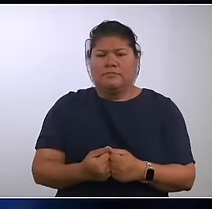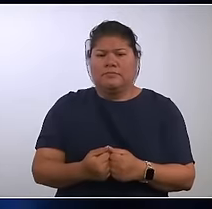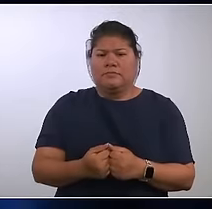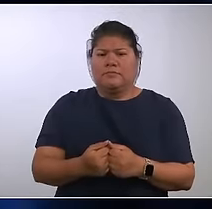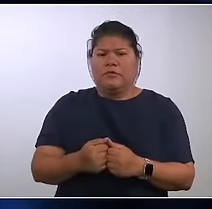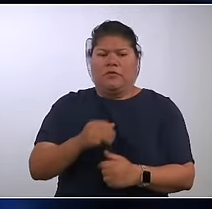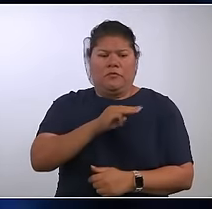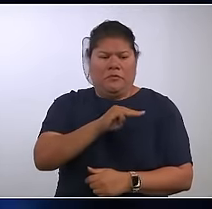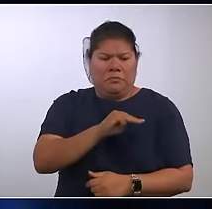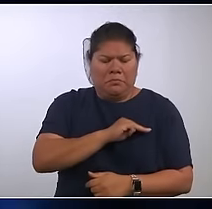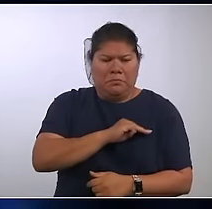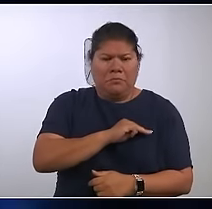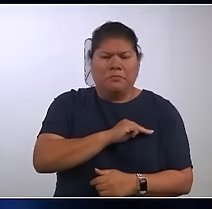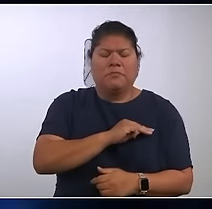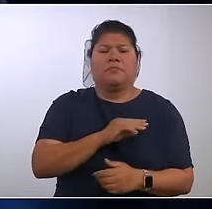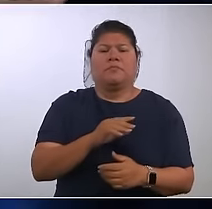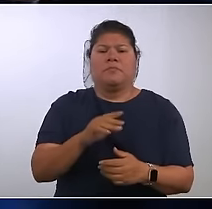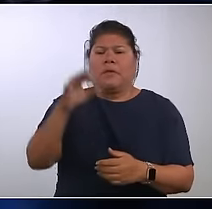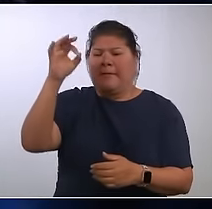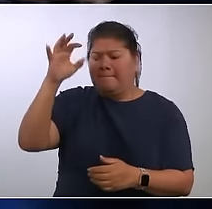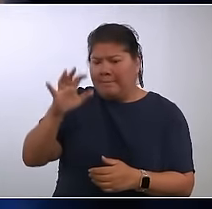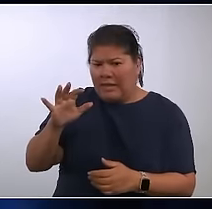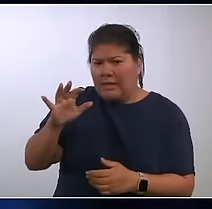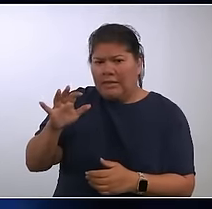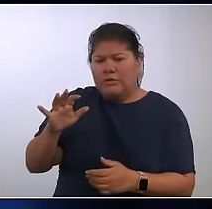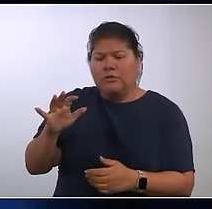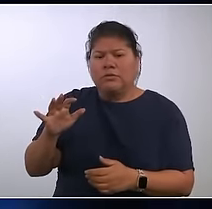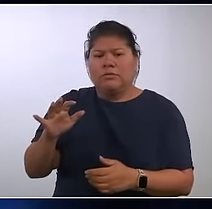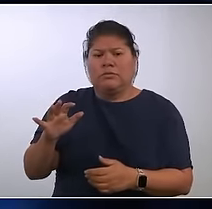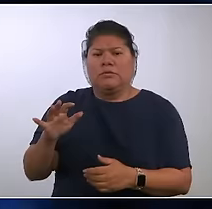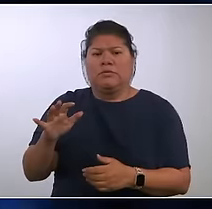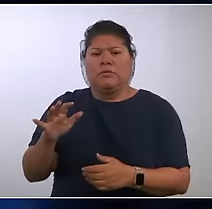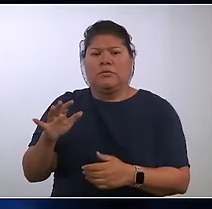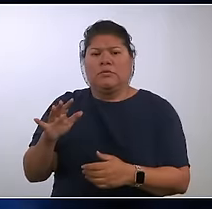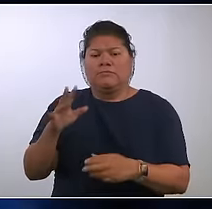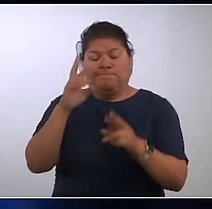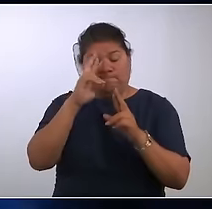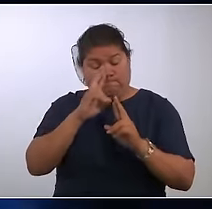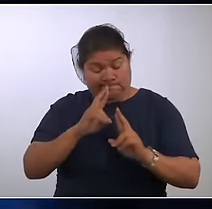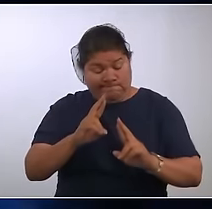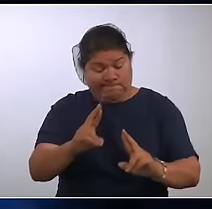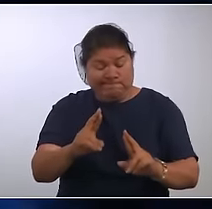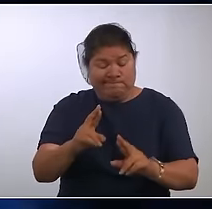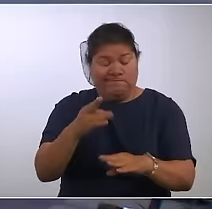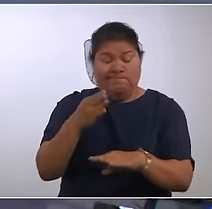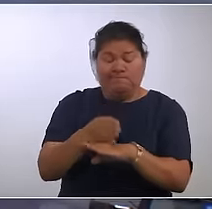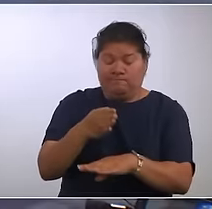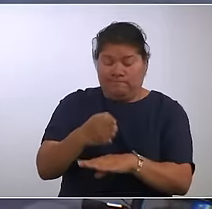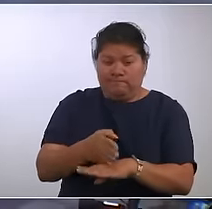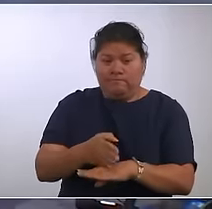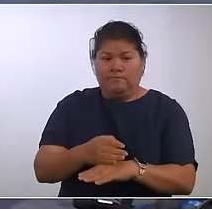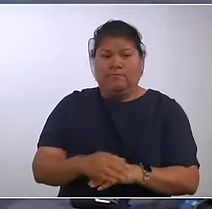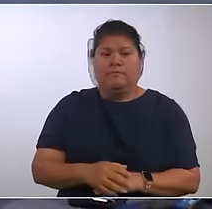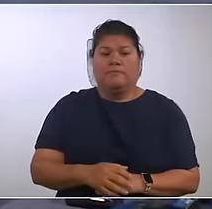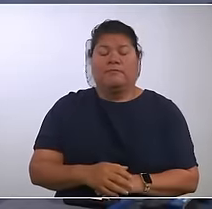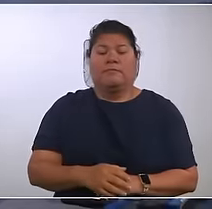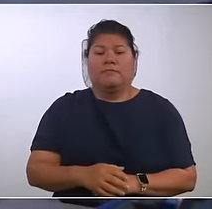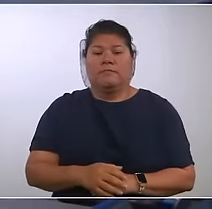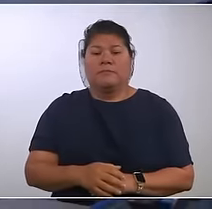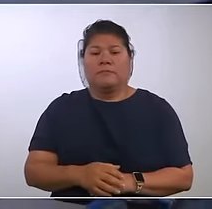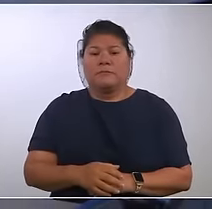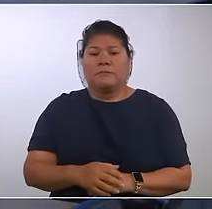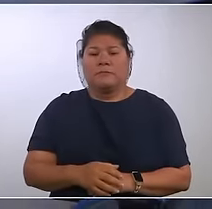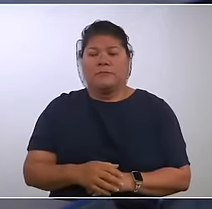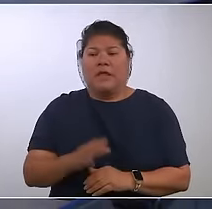los ministros, among the ministers, los pastores, and the pastors, con todo respeto, los obispos, with all due respect to the bishops,